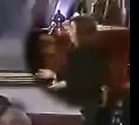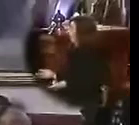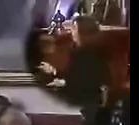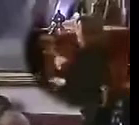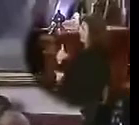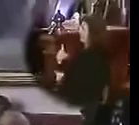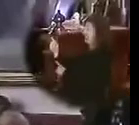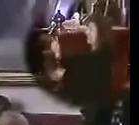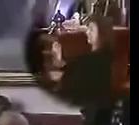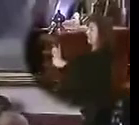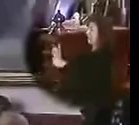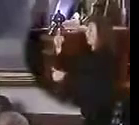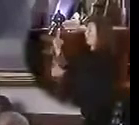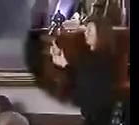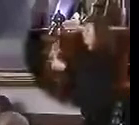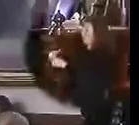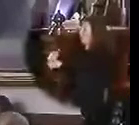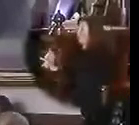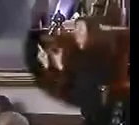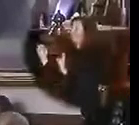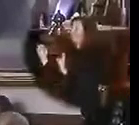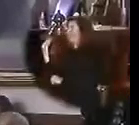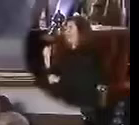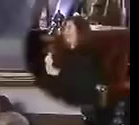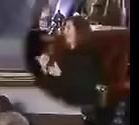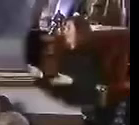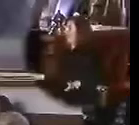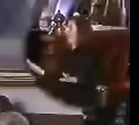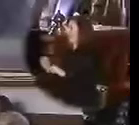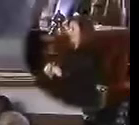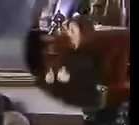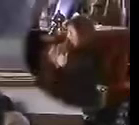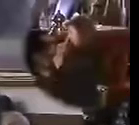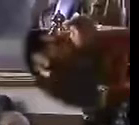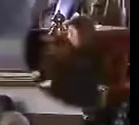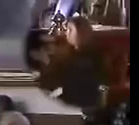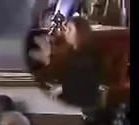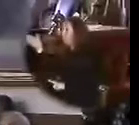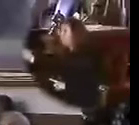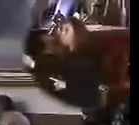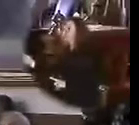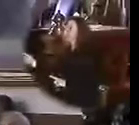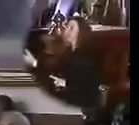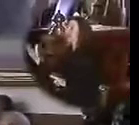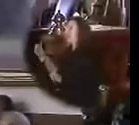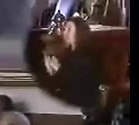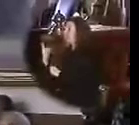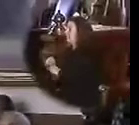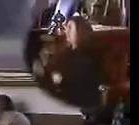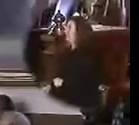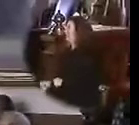10-year window to make a difference, maybe, or a 15-year window in the lives of our children, our grandchildren, and everyone in